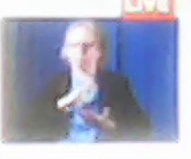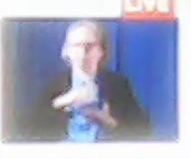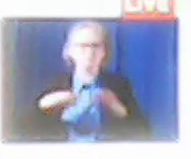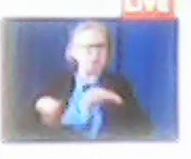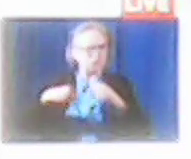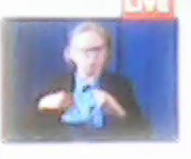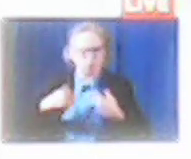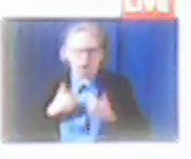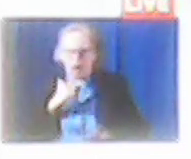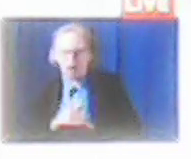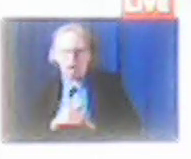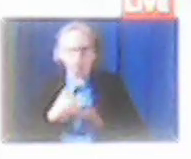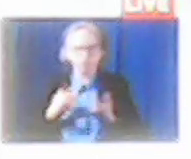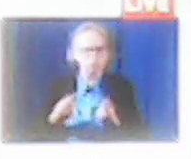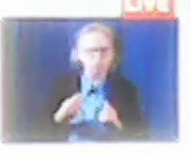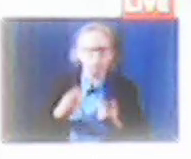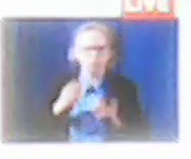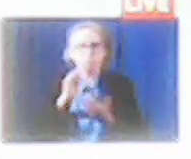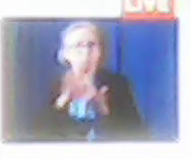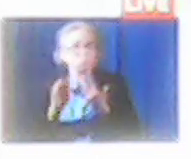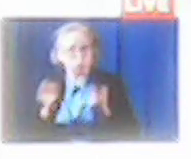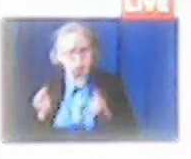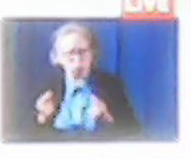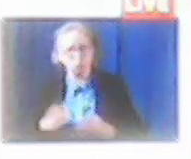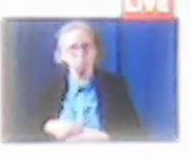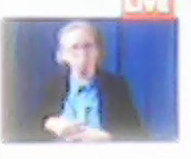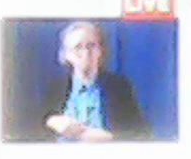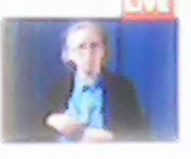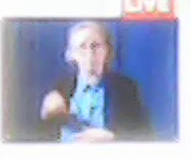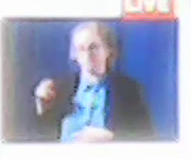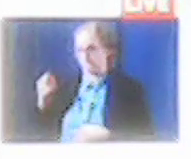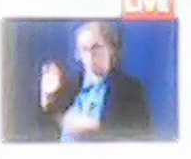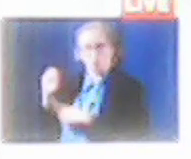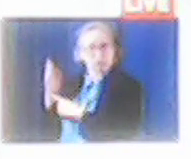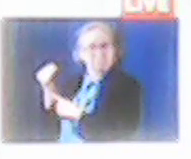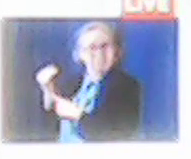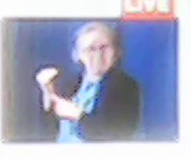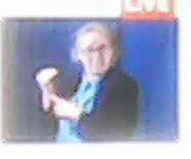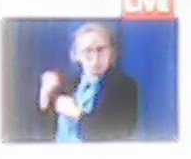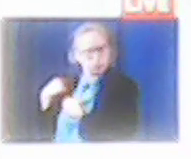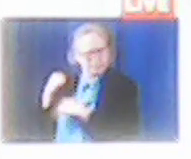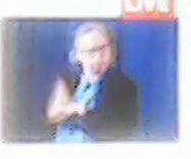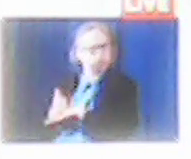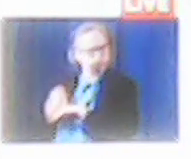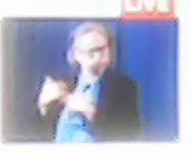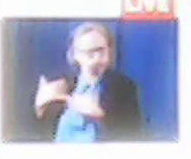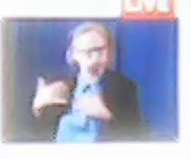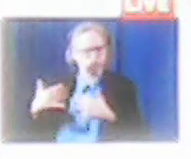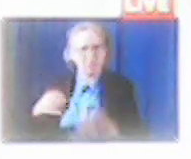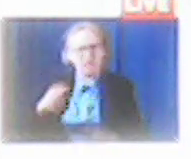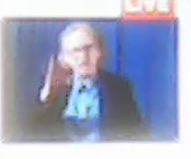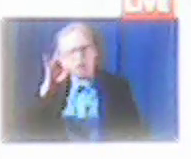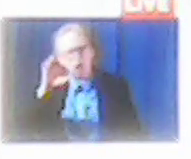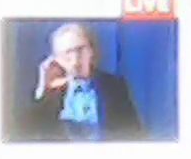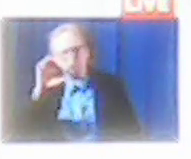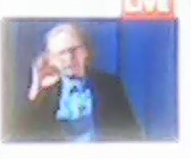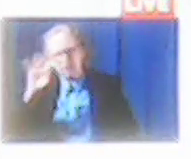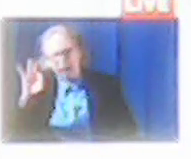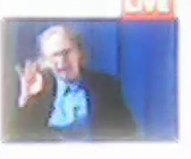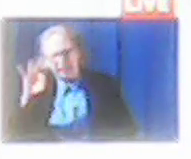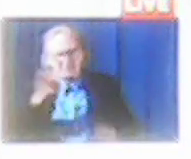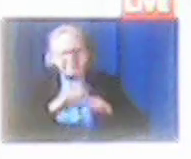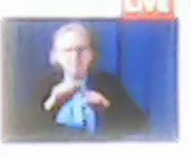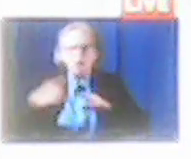50% of a maximum of up to 52 weeks. This will keep people employed. At the same time, those